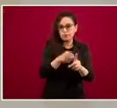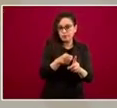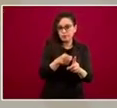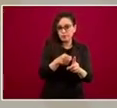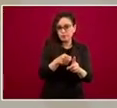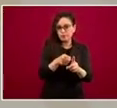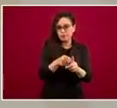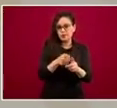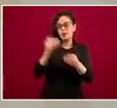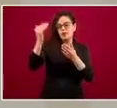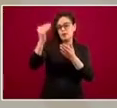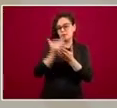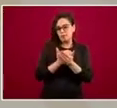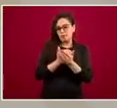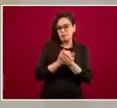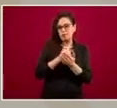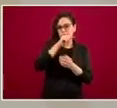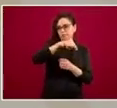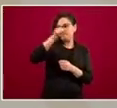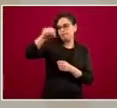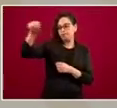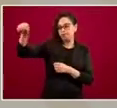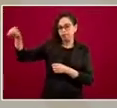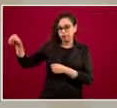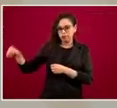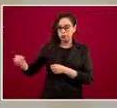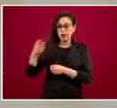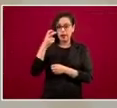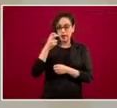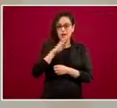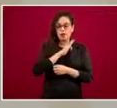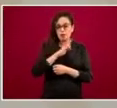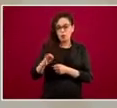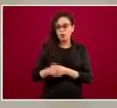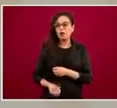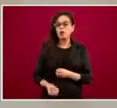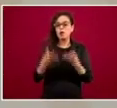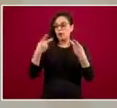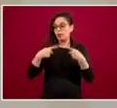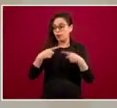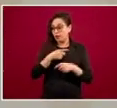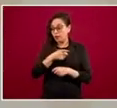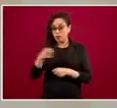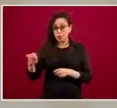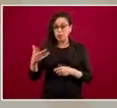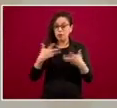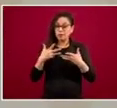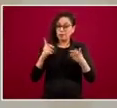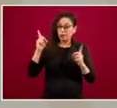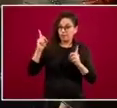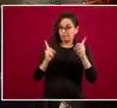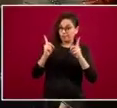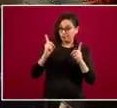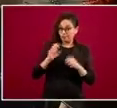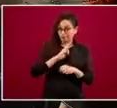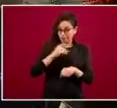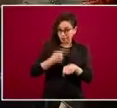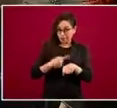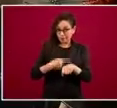closed, which hotels still have tourists, and how to implement this protocol, this safety protocol for these